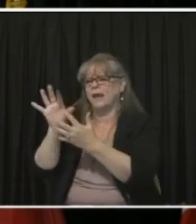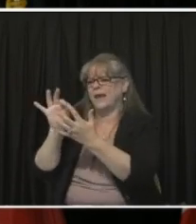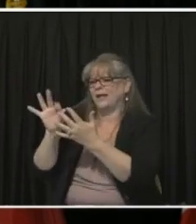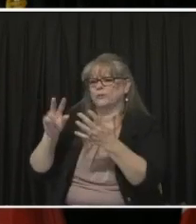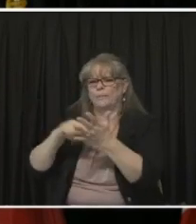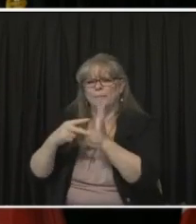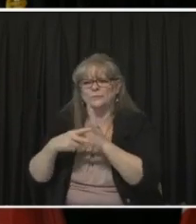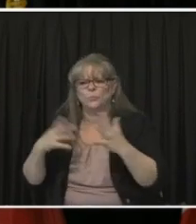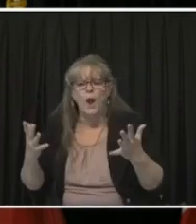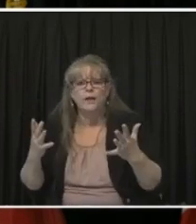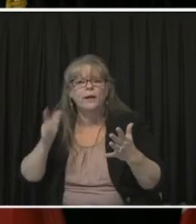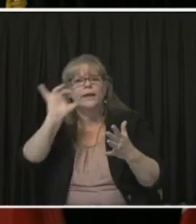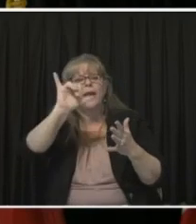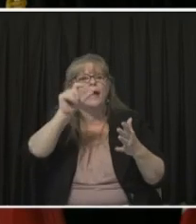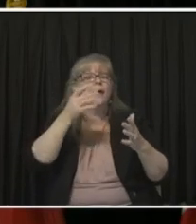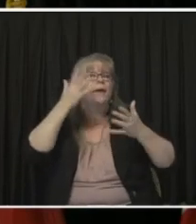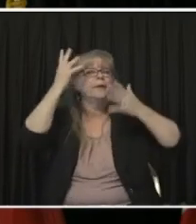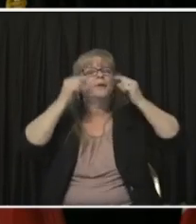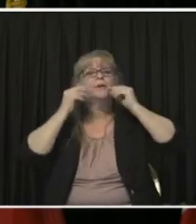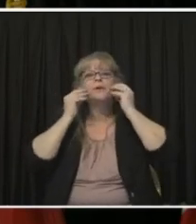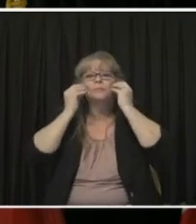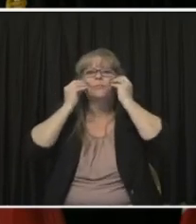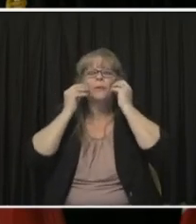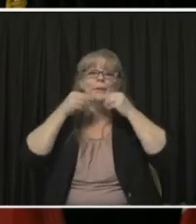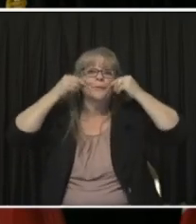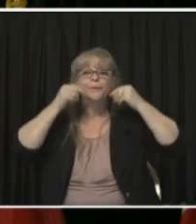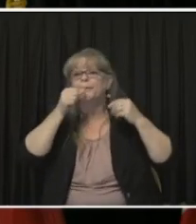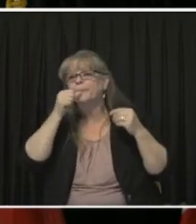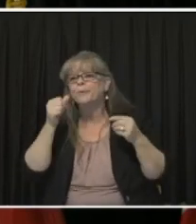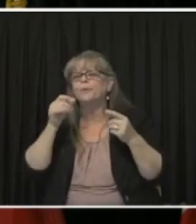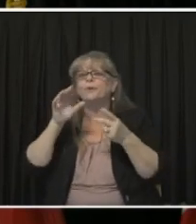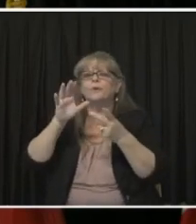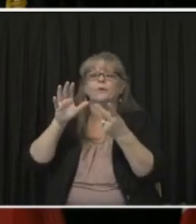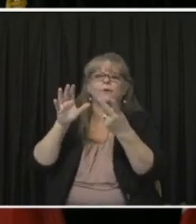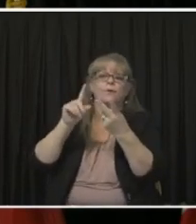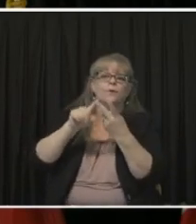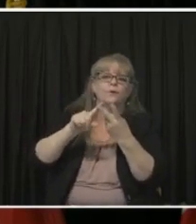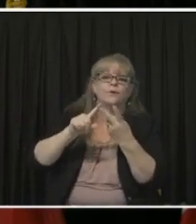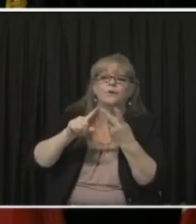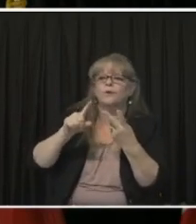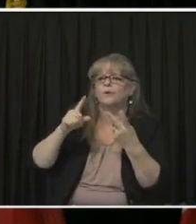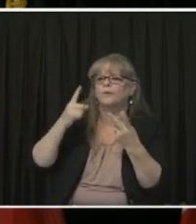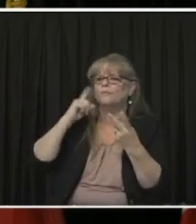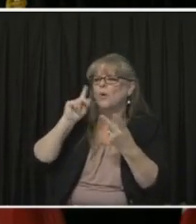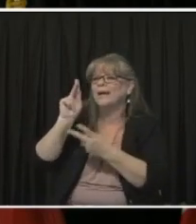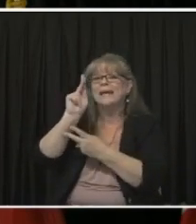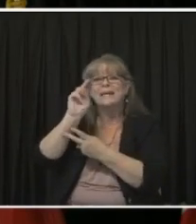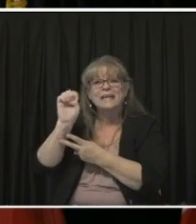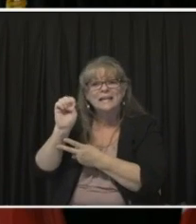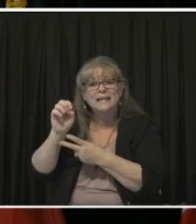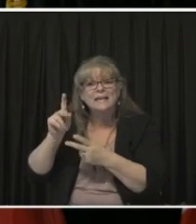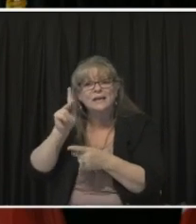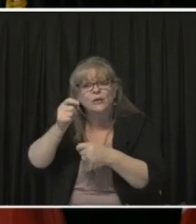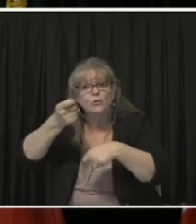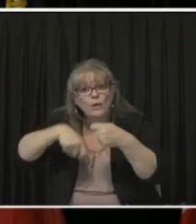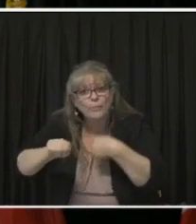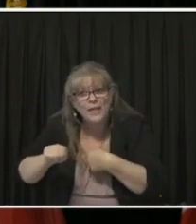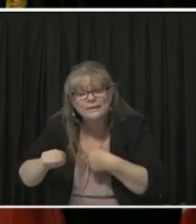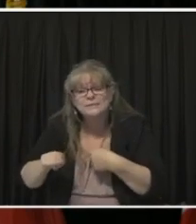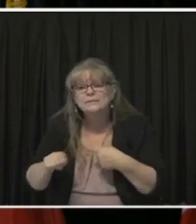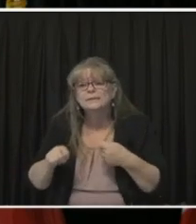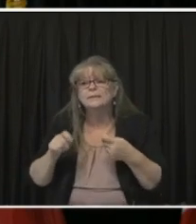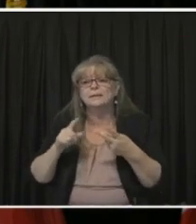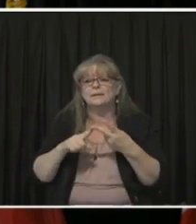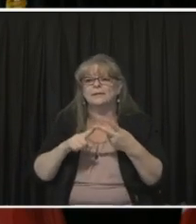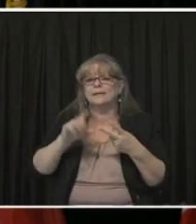that. It's really about procedures that can be put off. It could be a knee replacement. It could be something related even to a cancer that you can delay